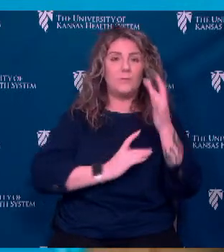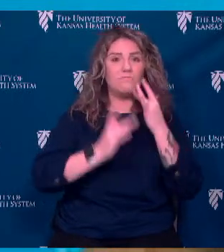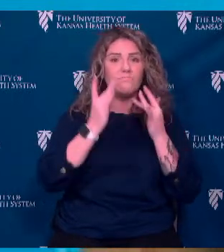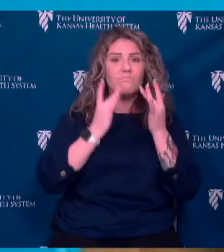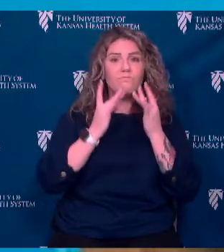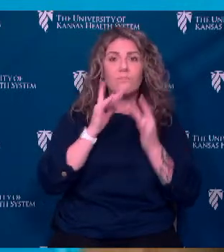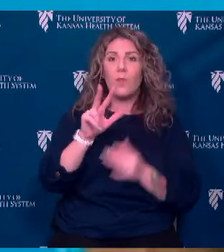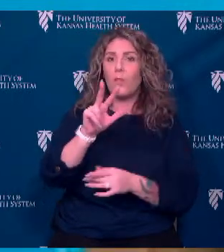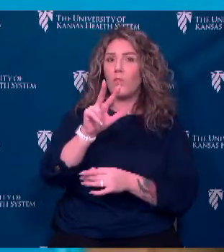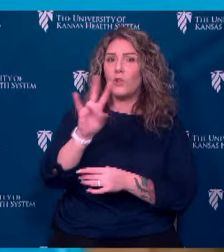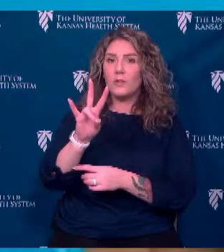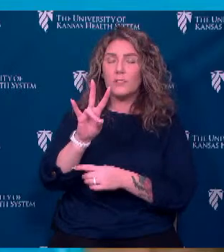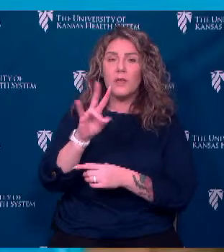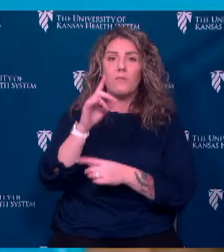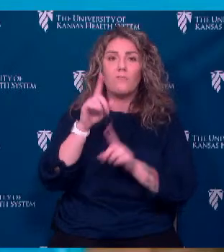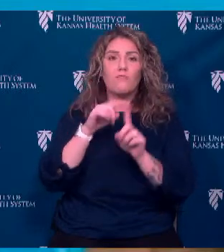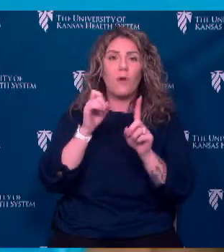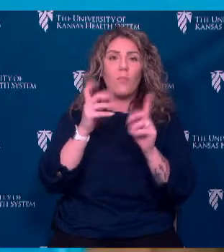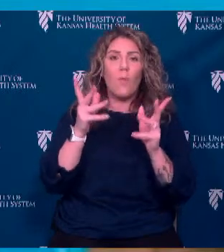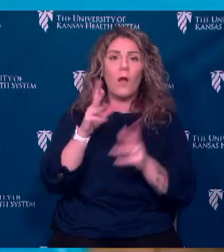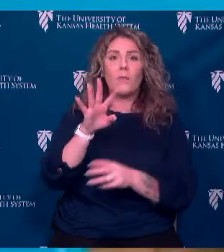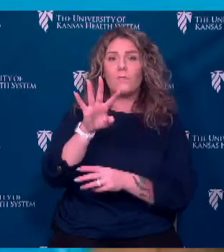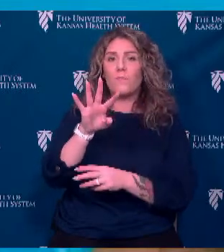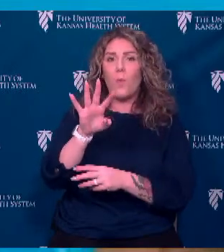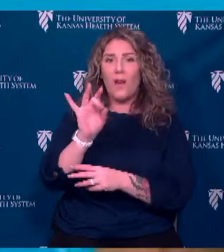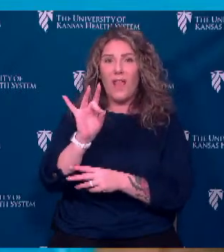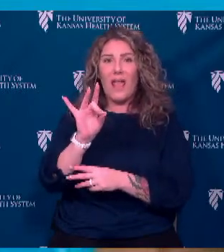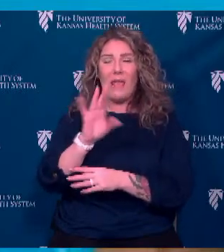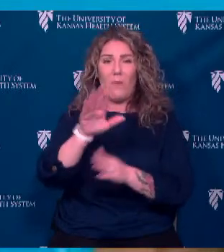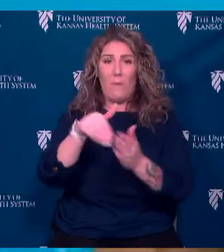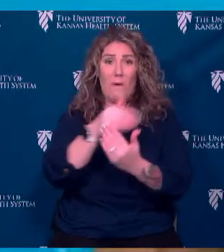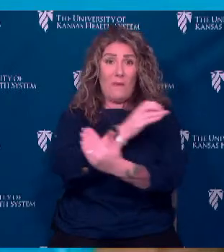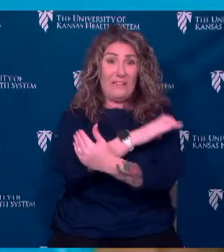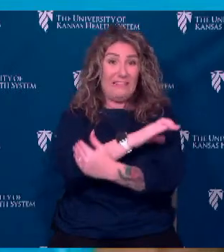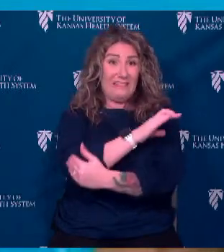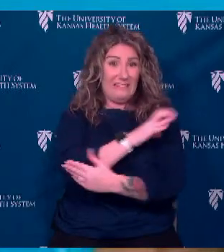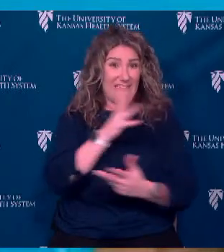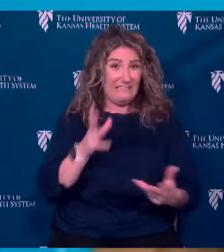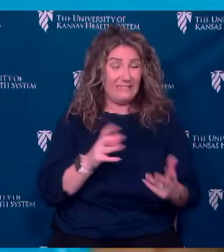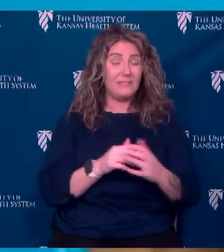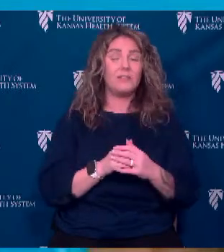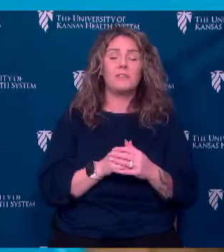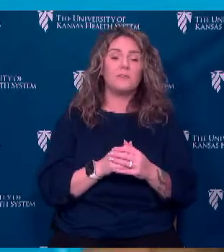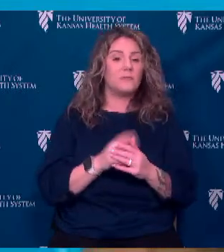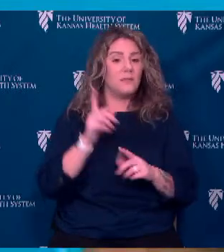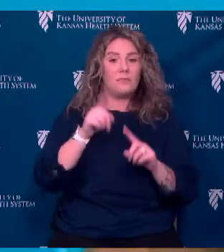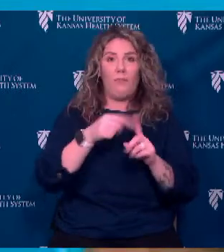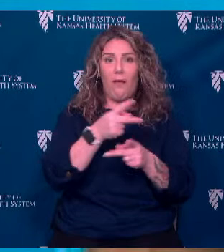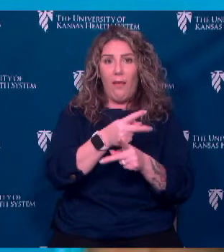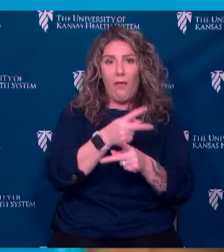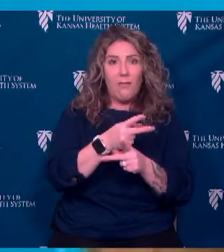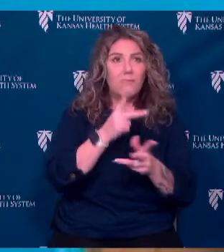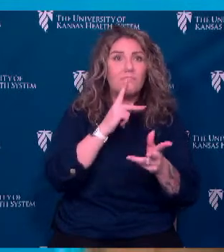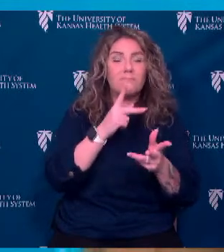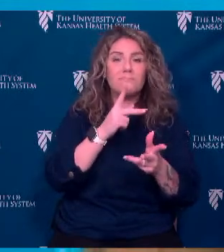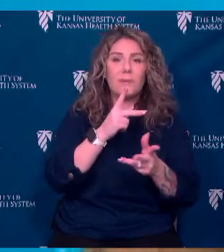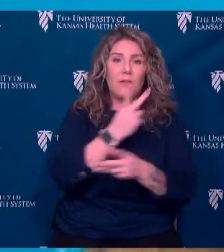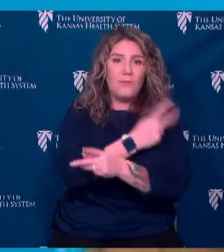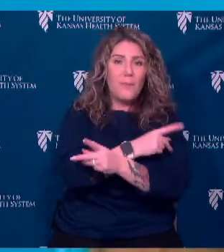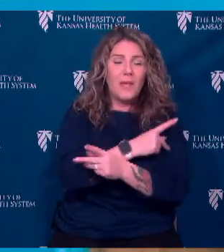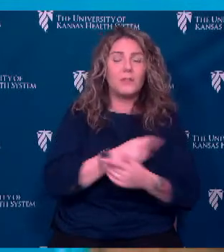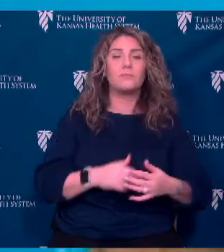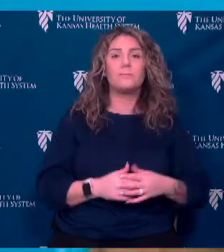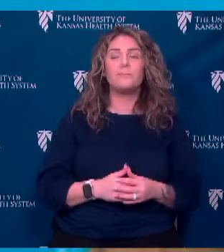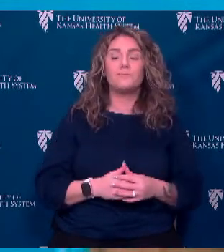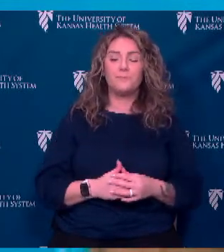those 48 were in a clinical setting. So people not available to be at the bedside to help care for patients. We have